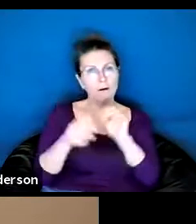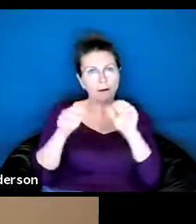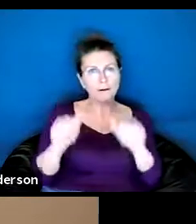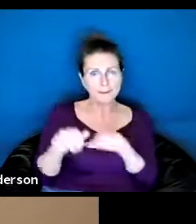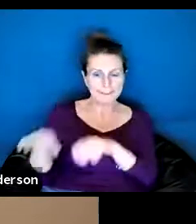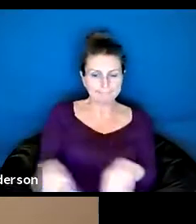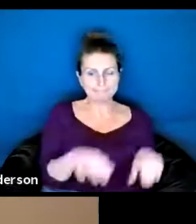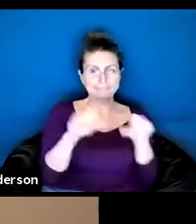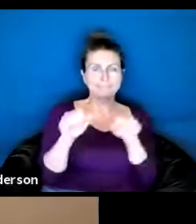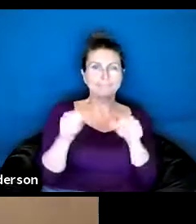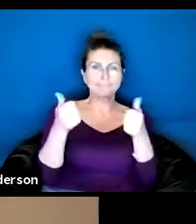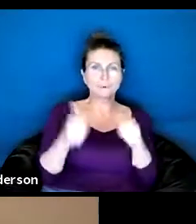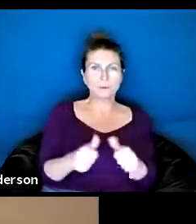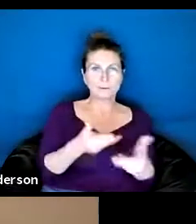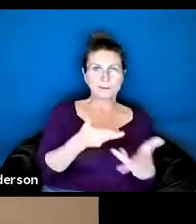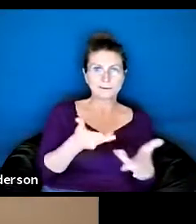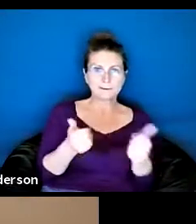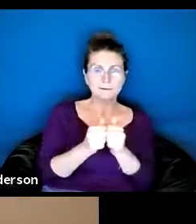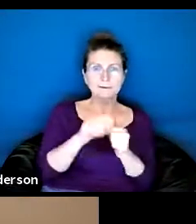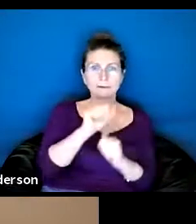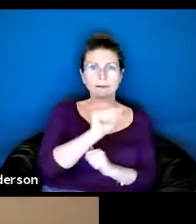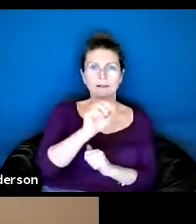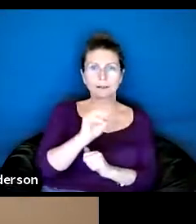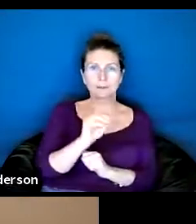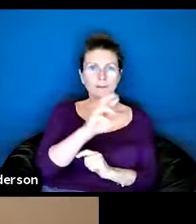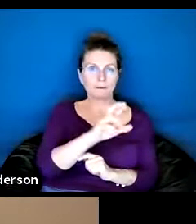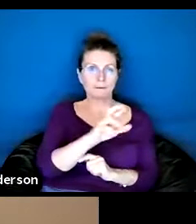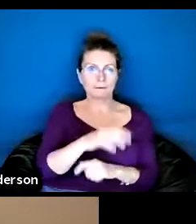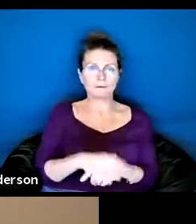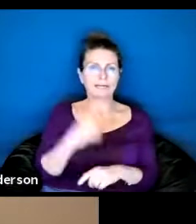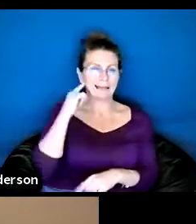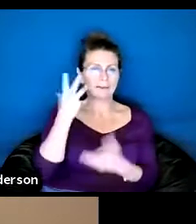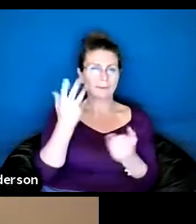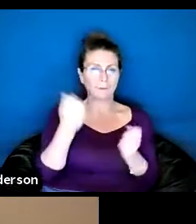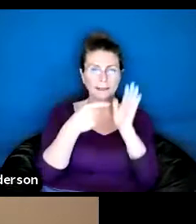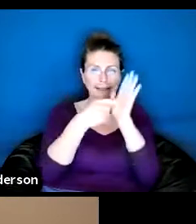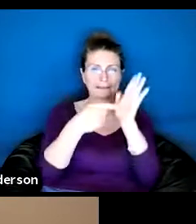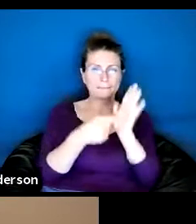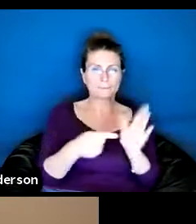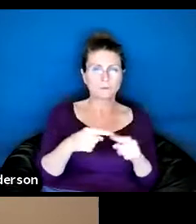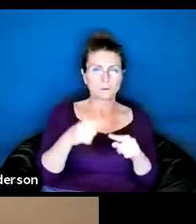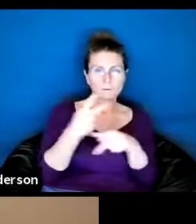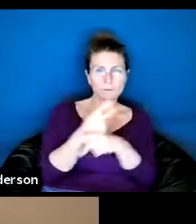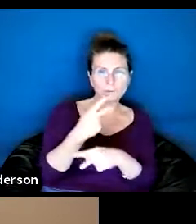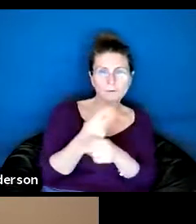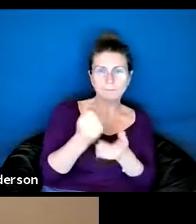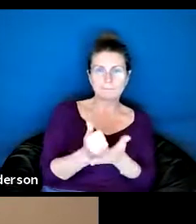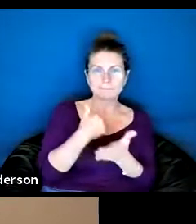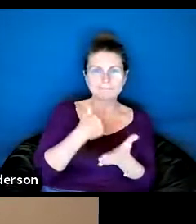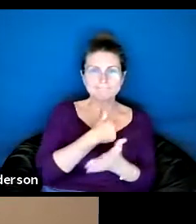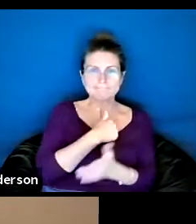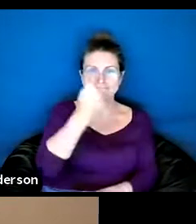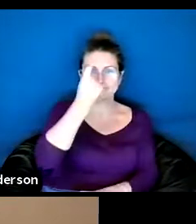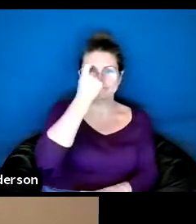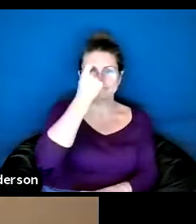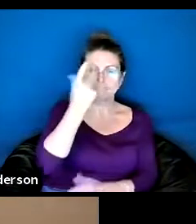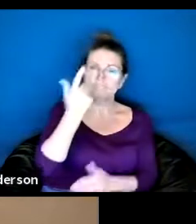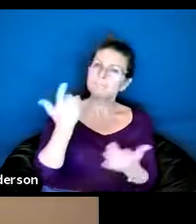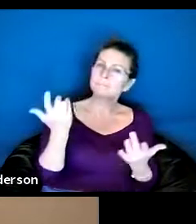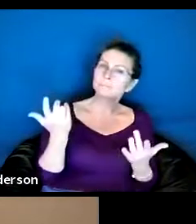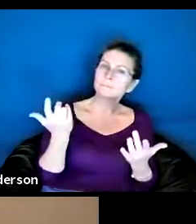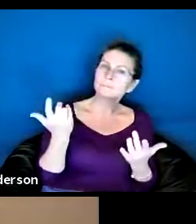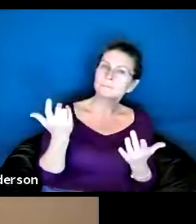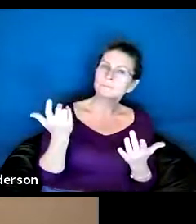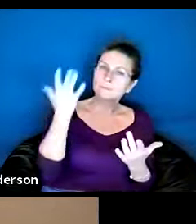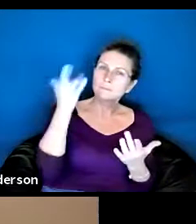AMR? And I get a sense they're sort of looking for some tangible examples to help us understand why